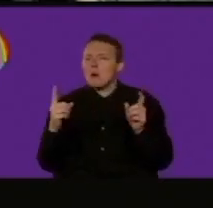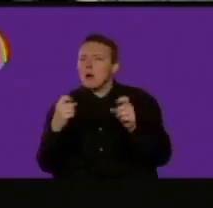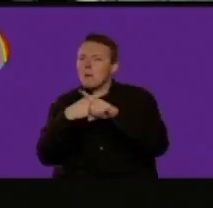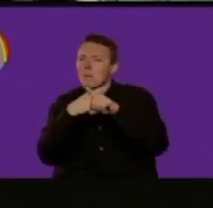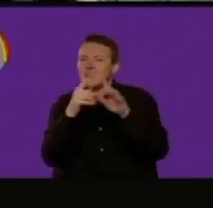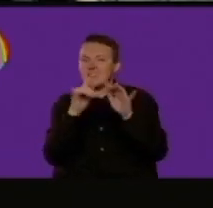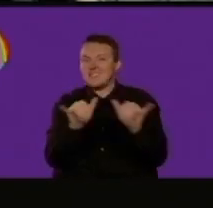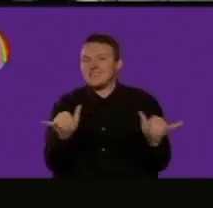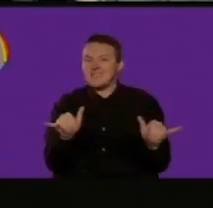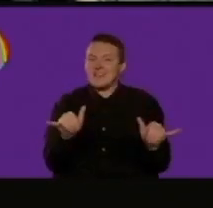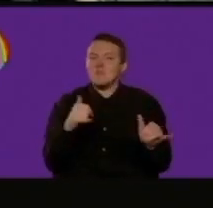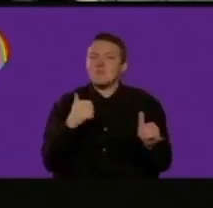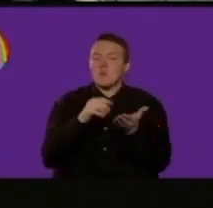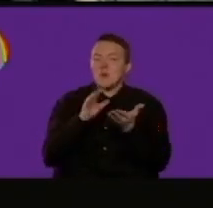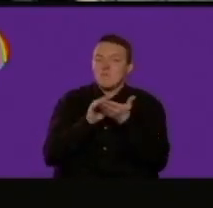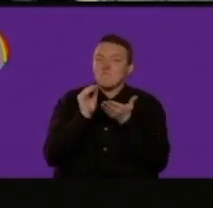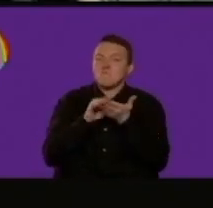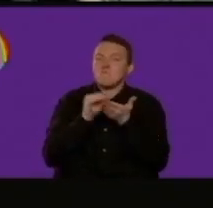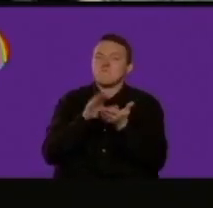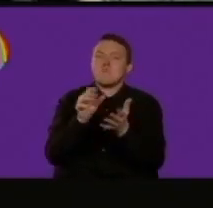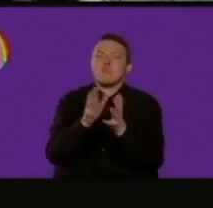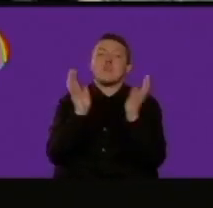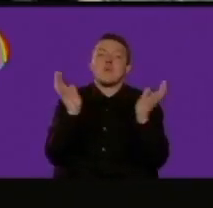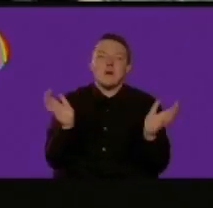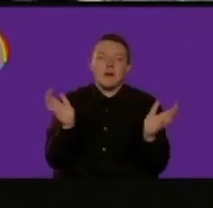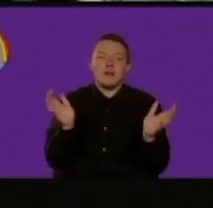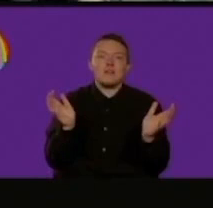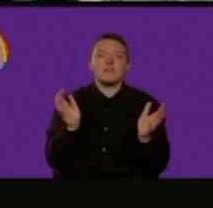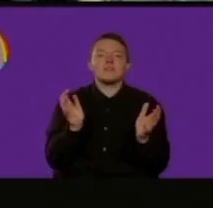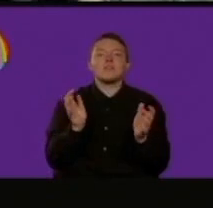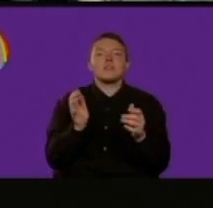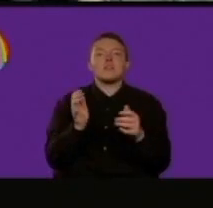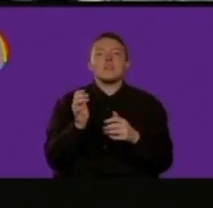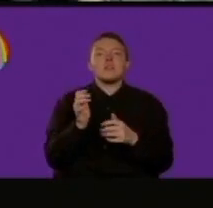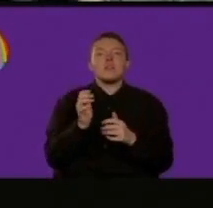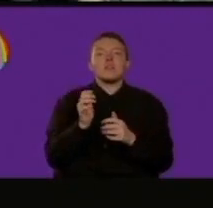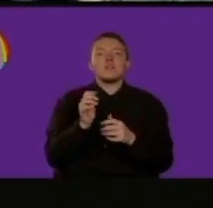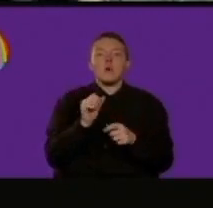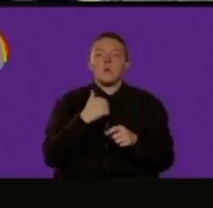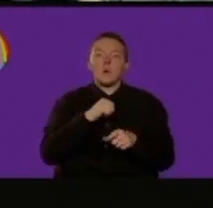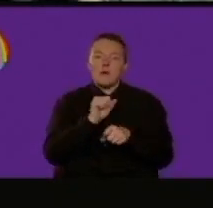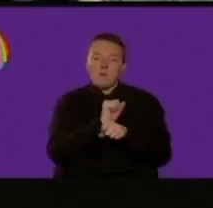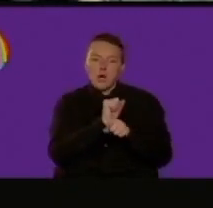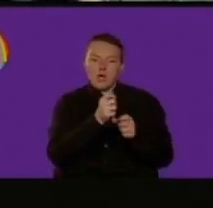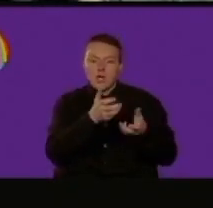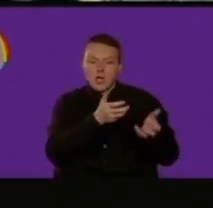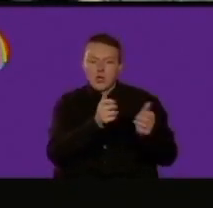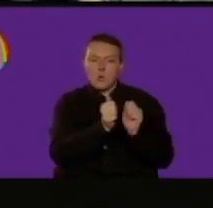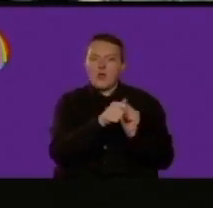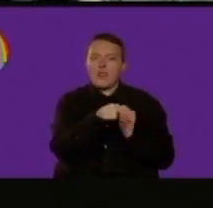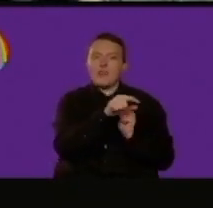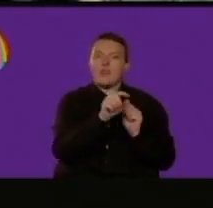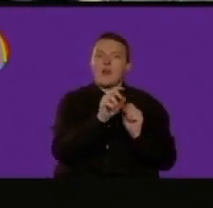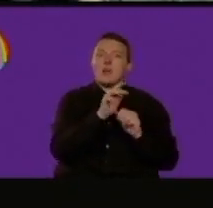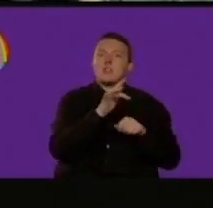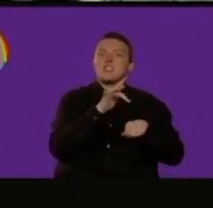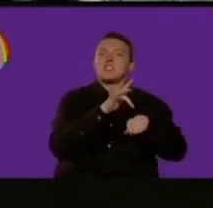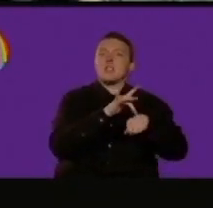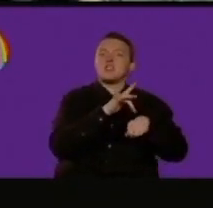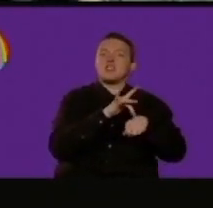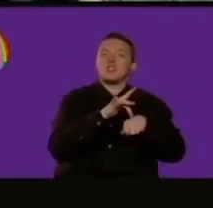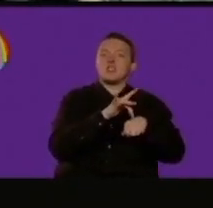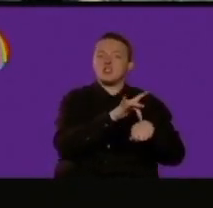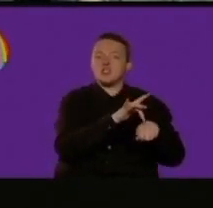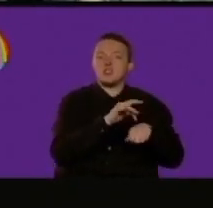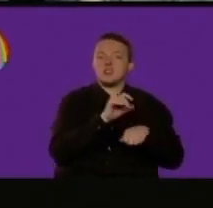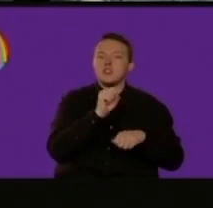in primary schools many times, or secondary schools also. You can work with multiple age